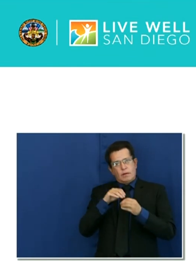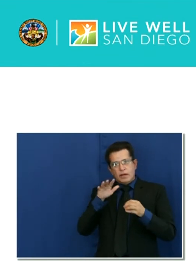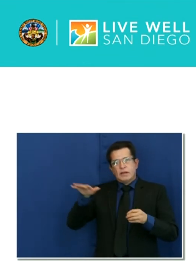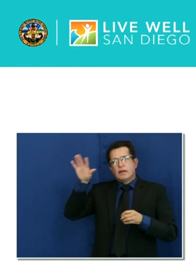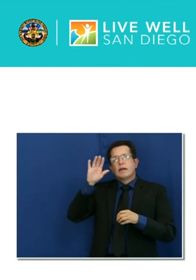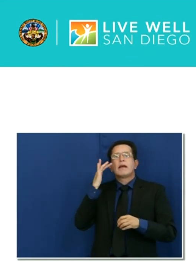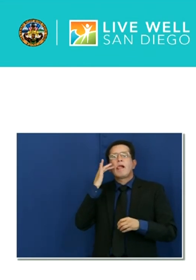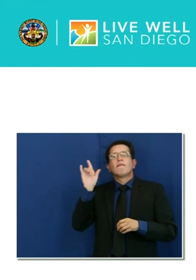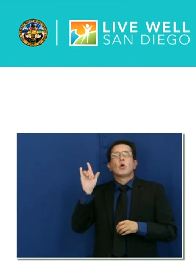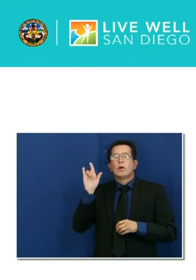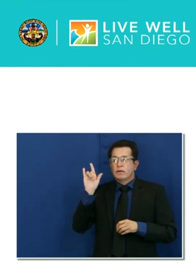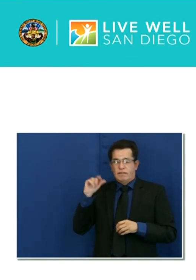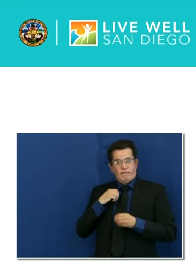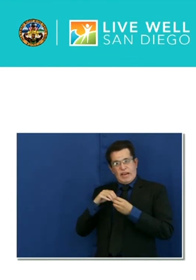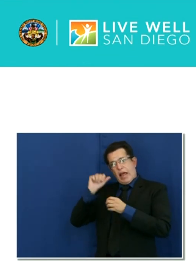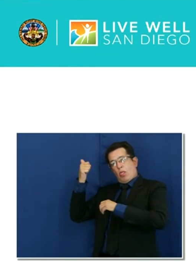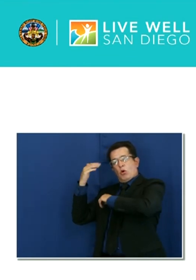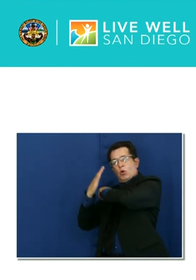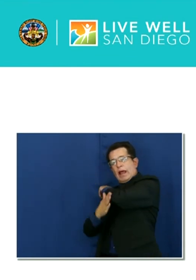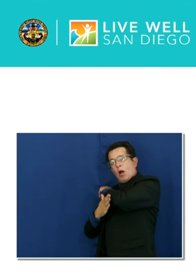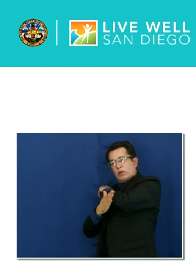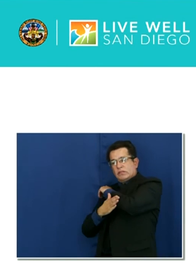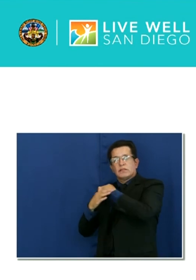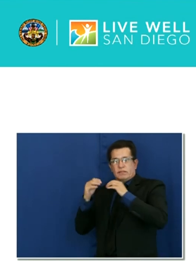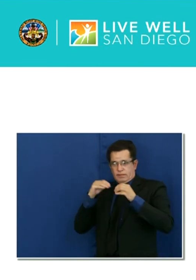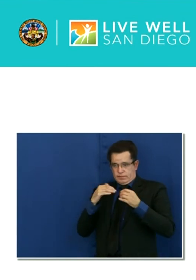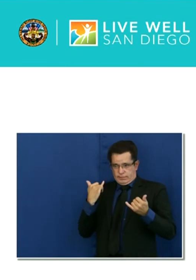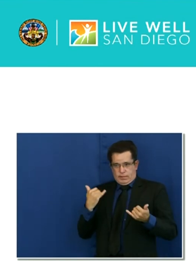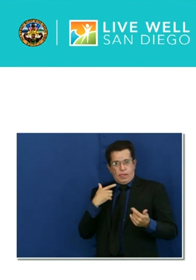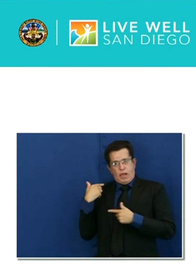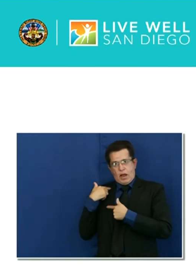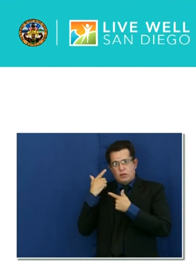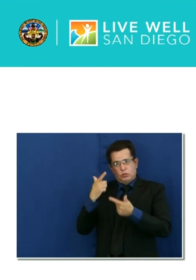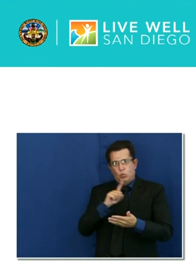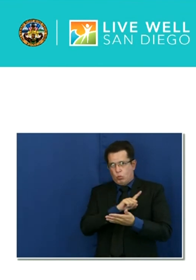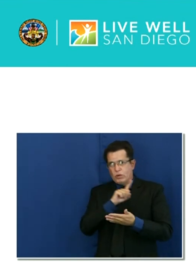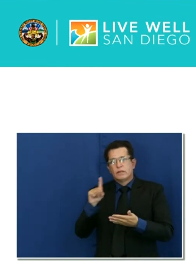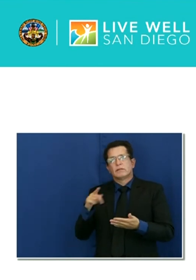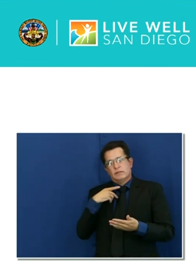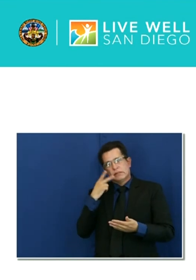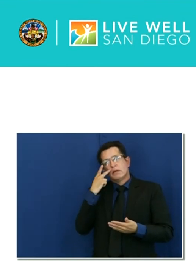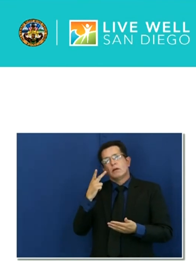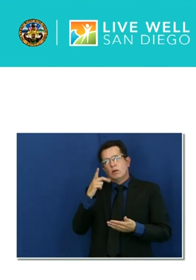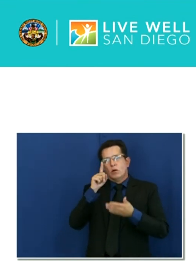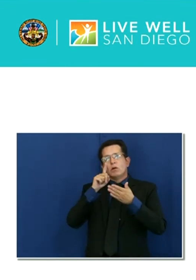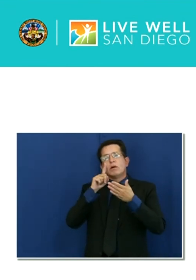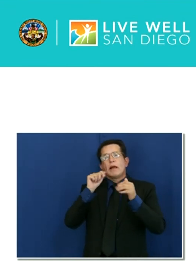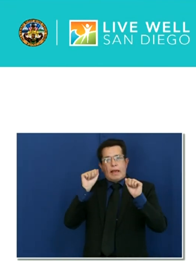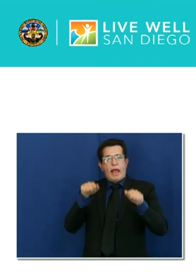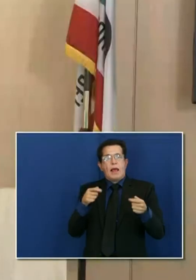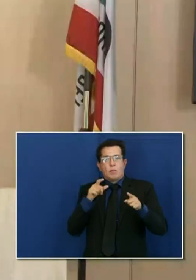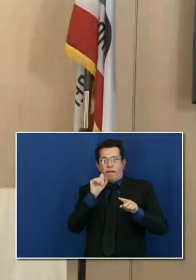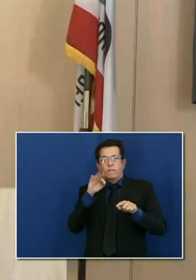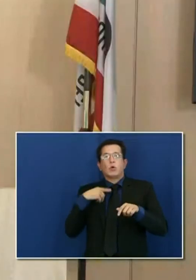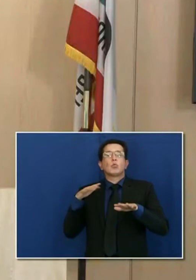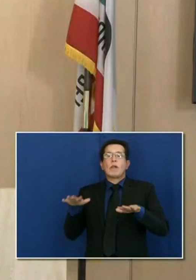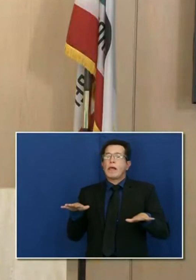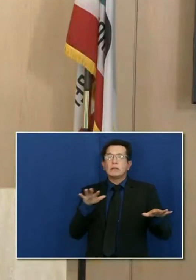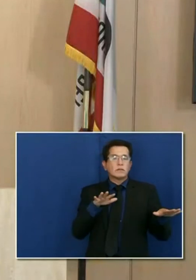other counties. Over the last weeks, we have seen the results of what can happen when we relax our